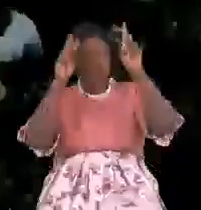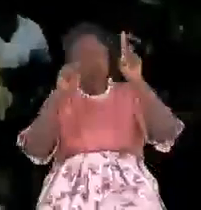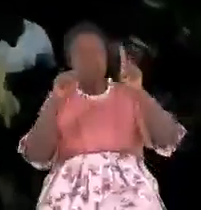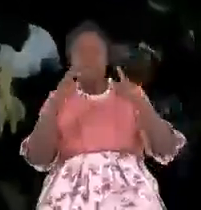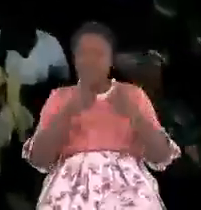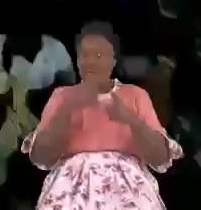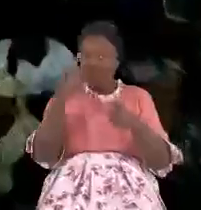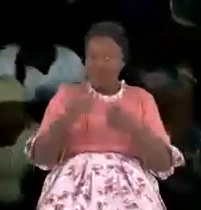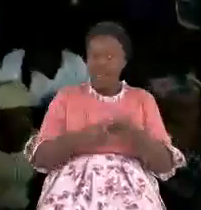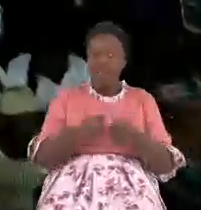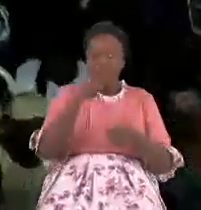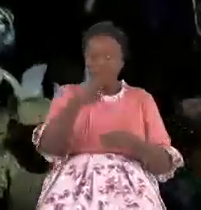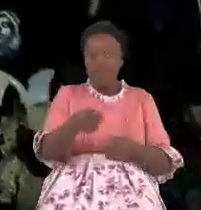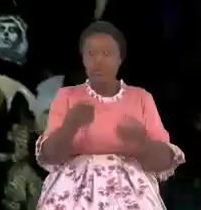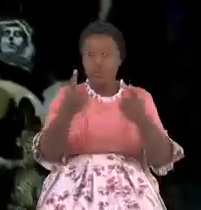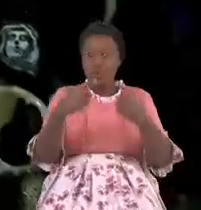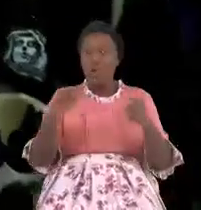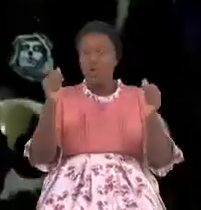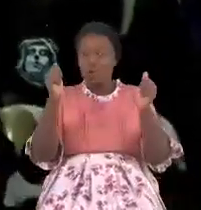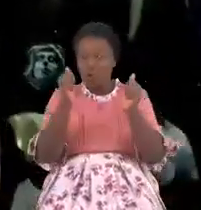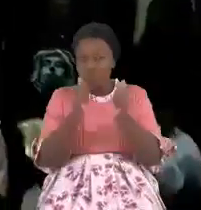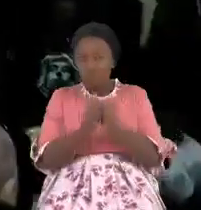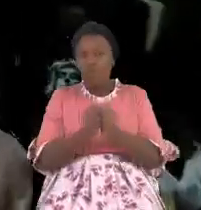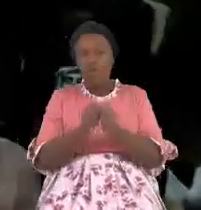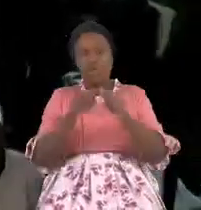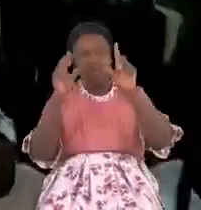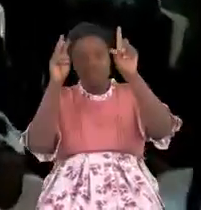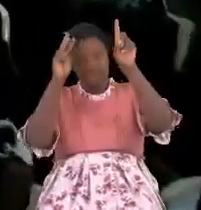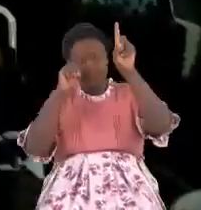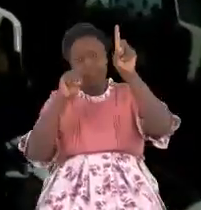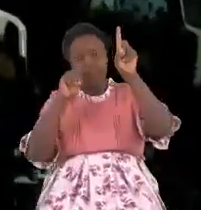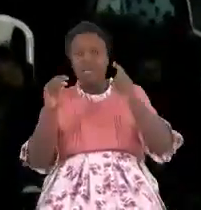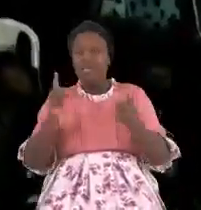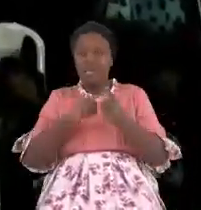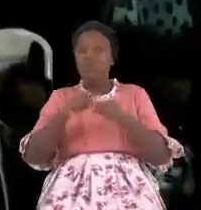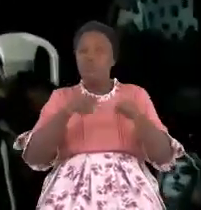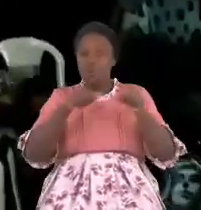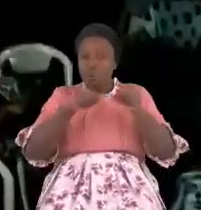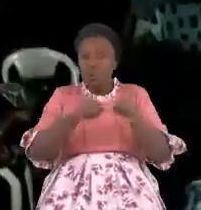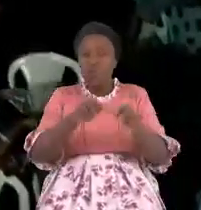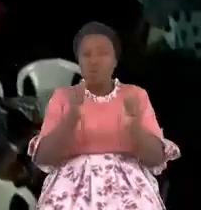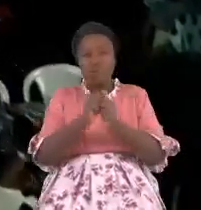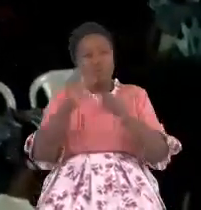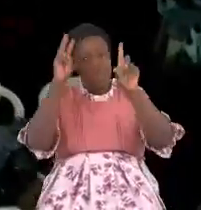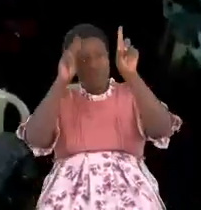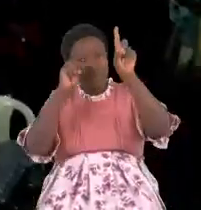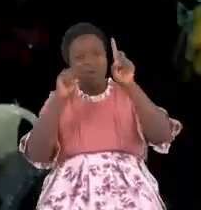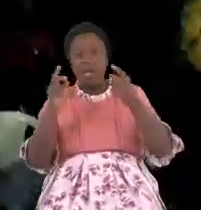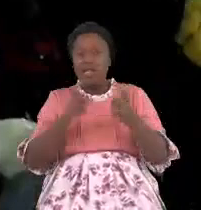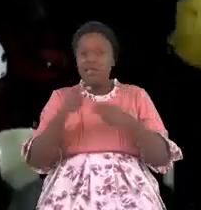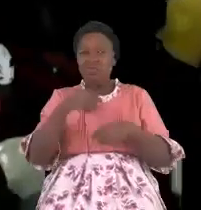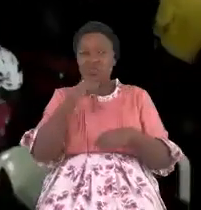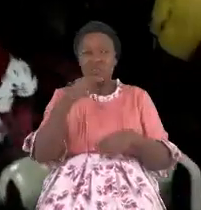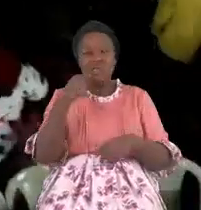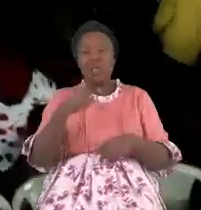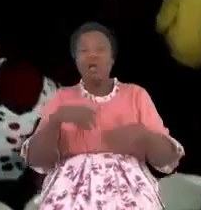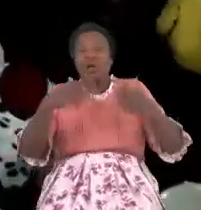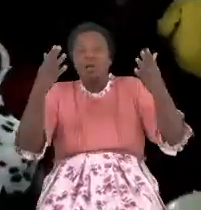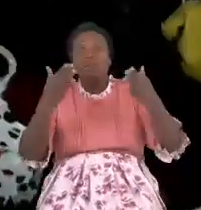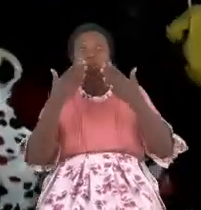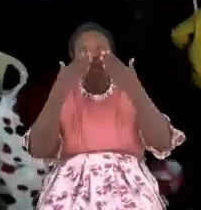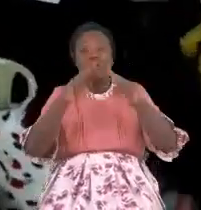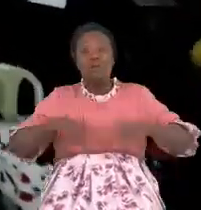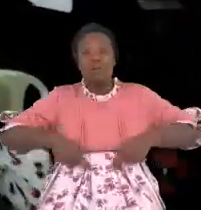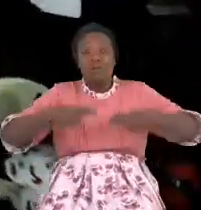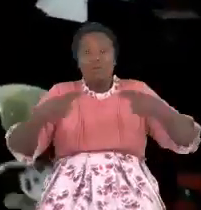come with him you continue with him you'll not see crusade is over and